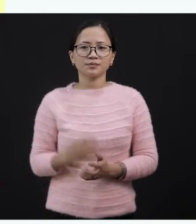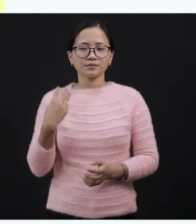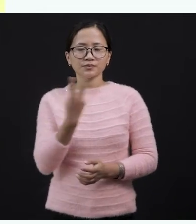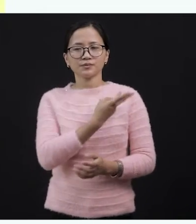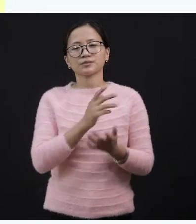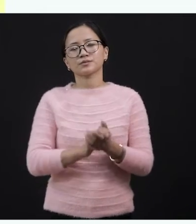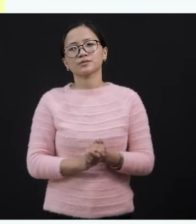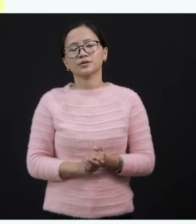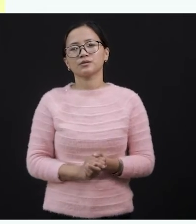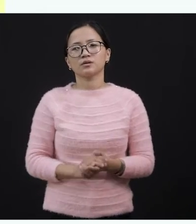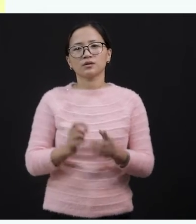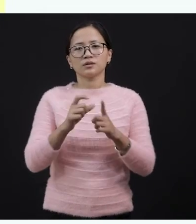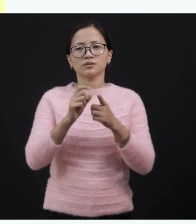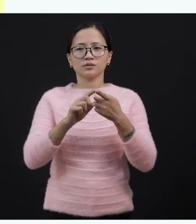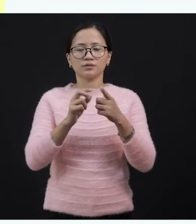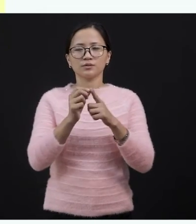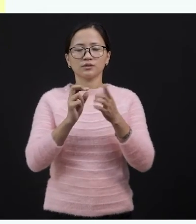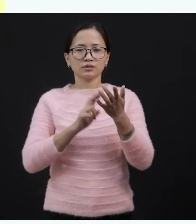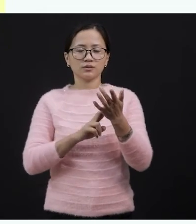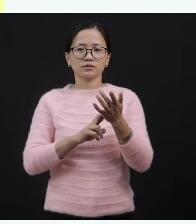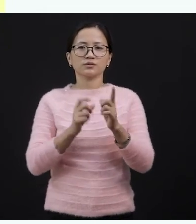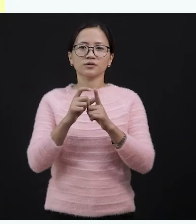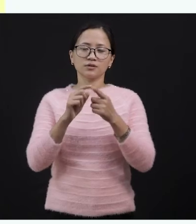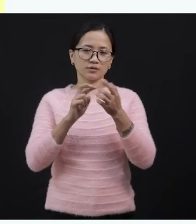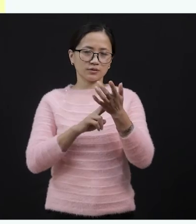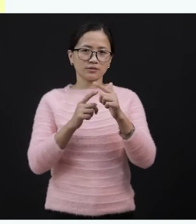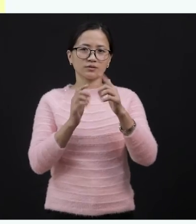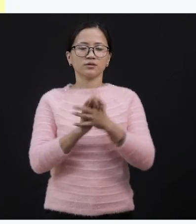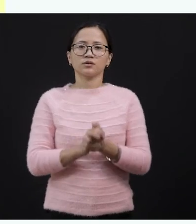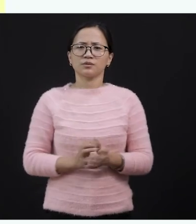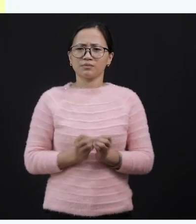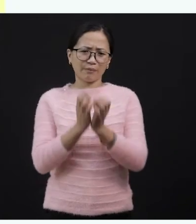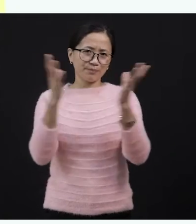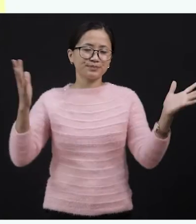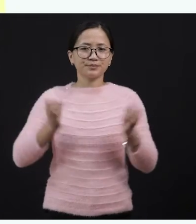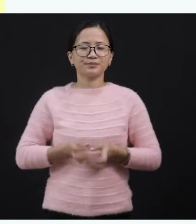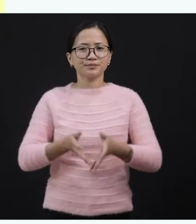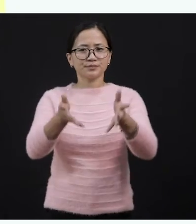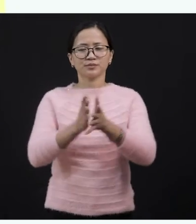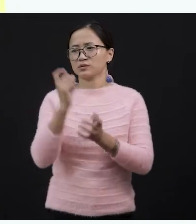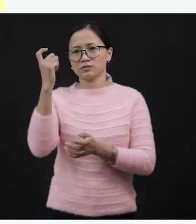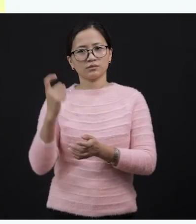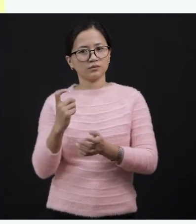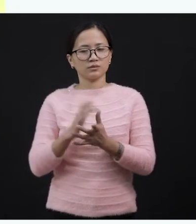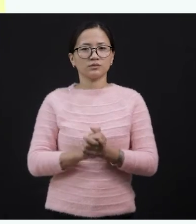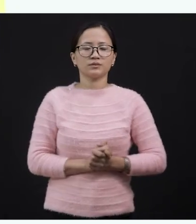are dependent on plants for many ways, for many of our